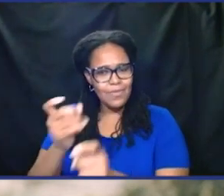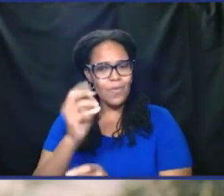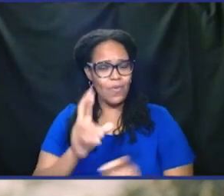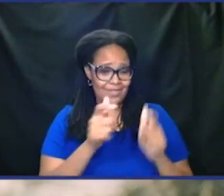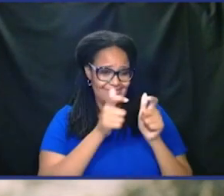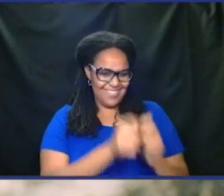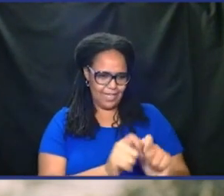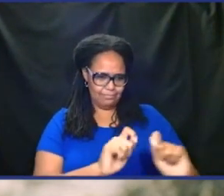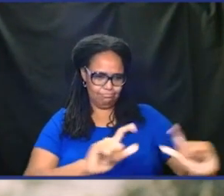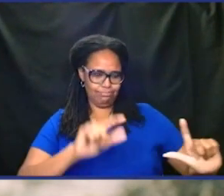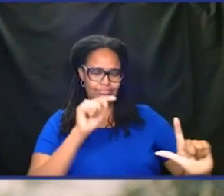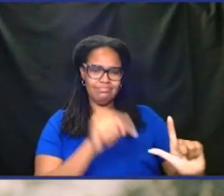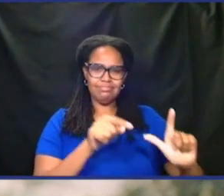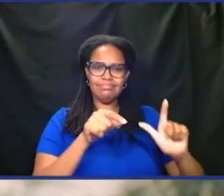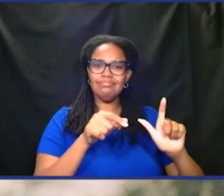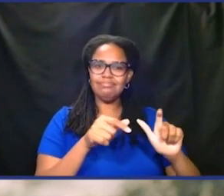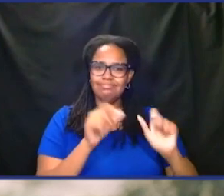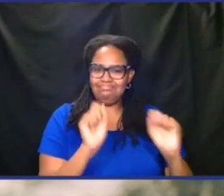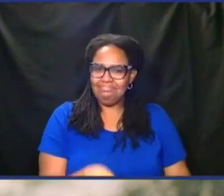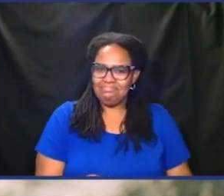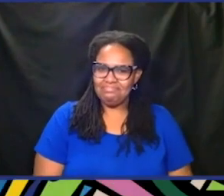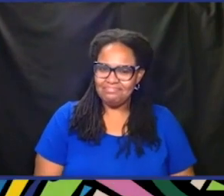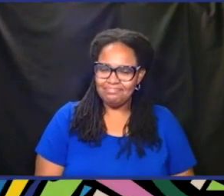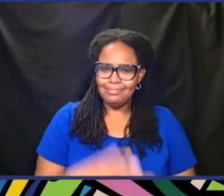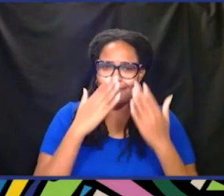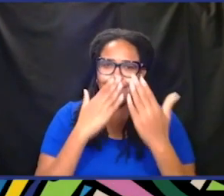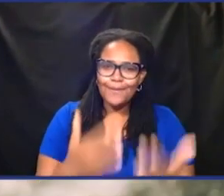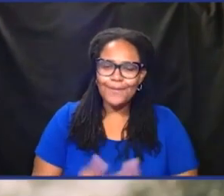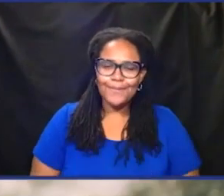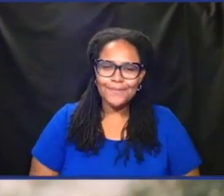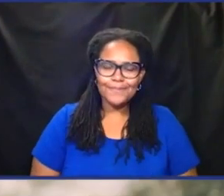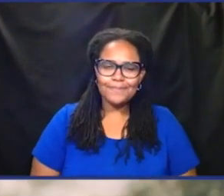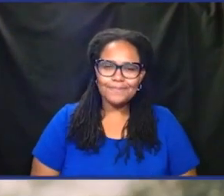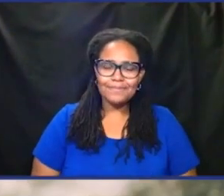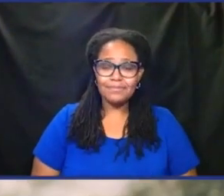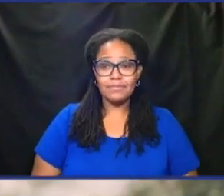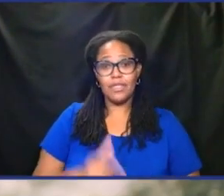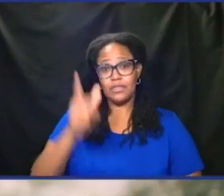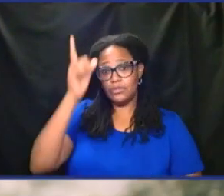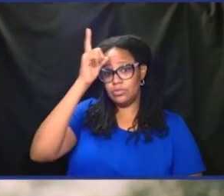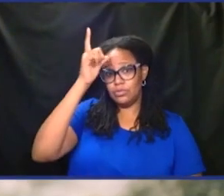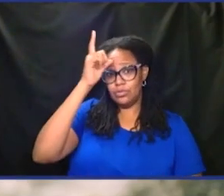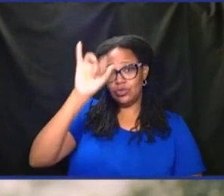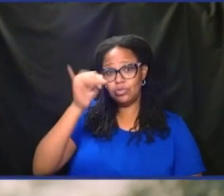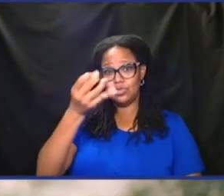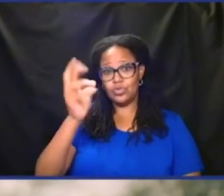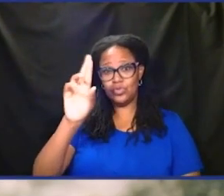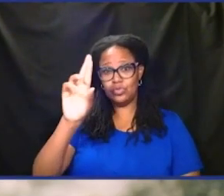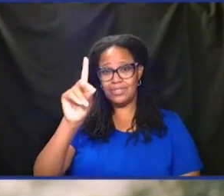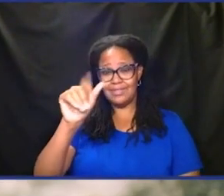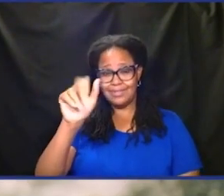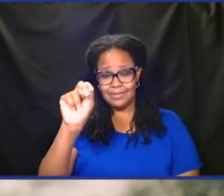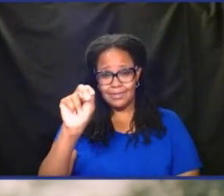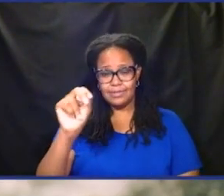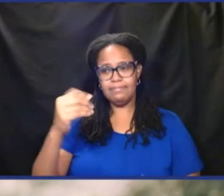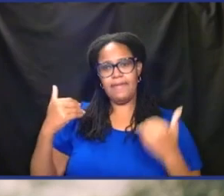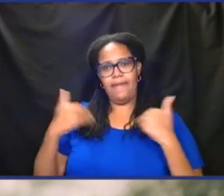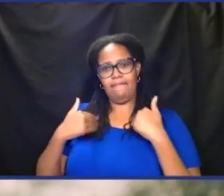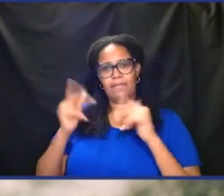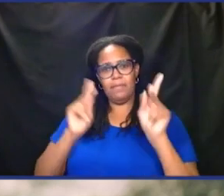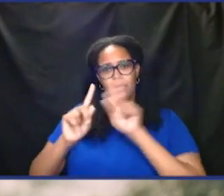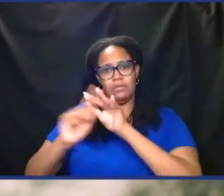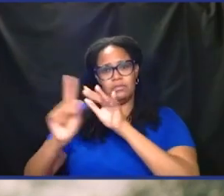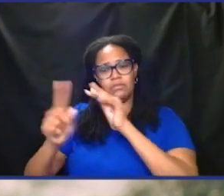text to give instructions on the screen. Thank you. In Jordan, Syrian refugees suffer from the trauma